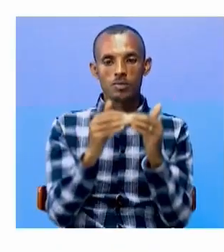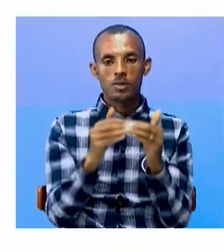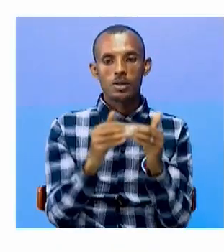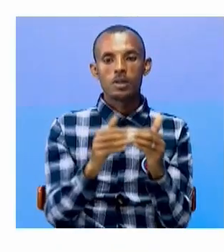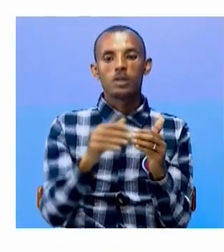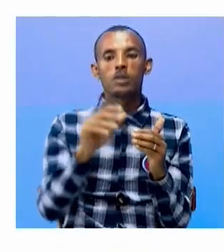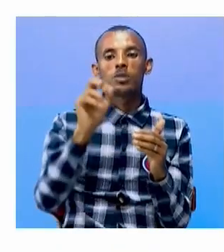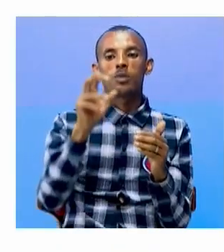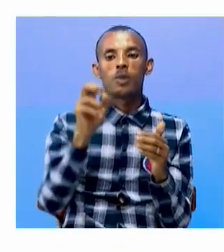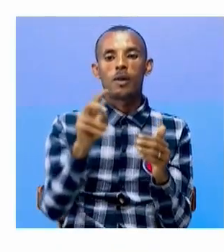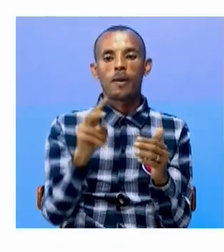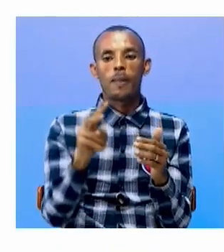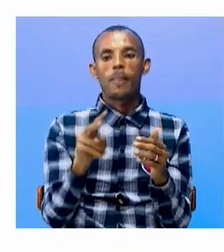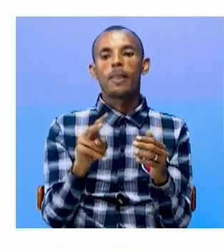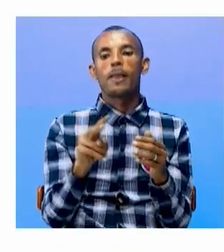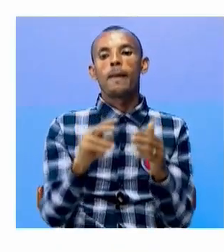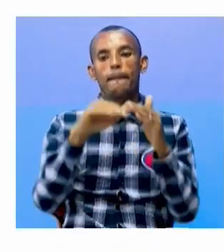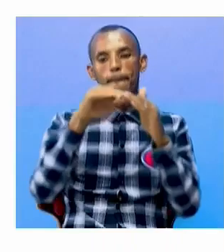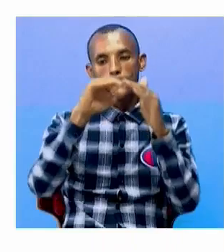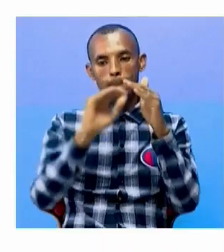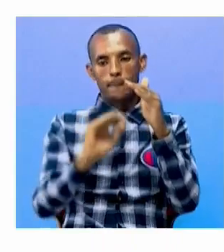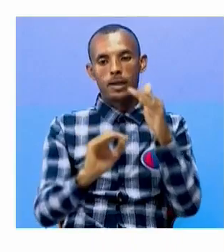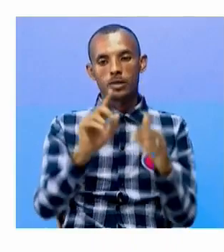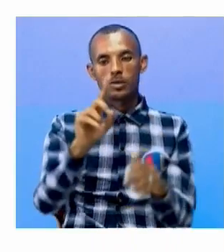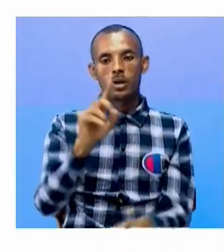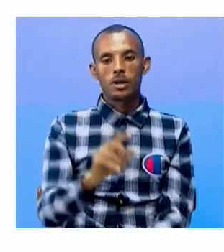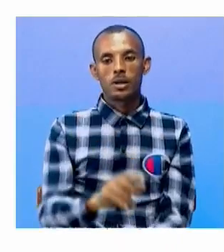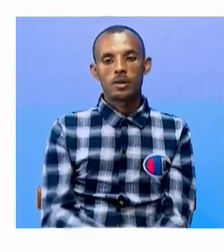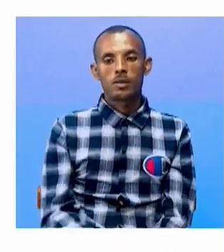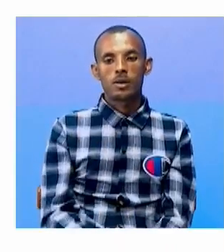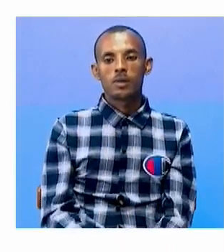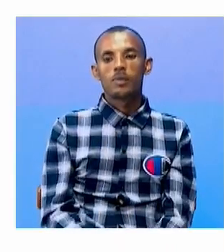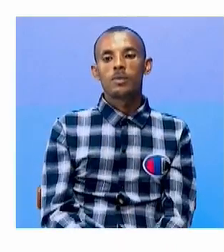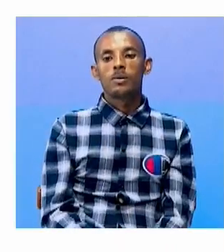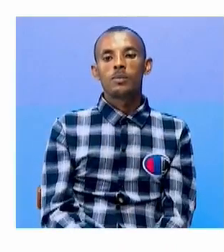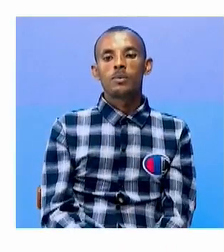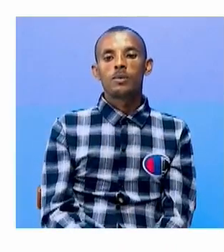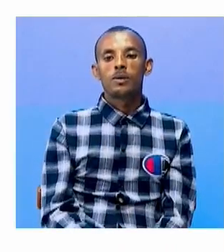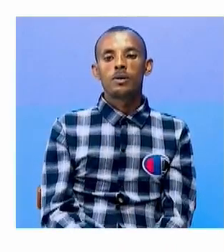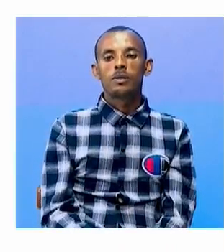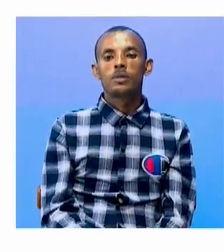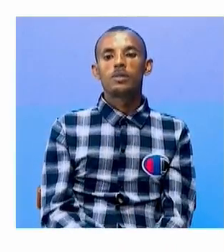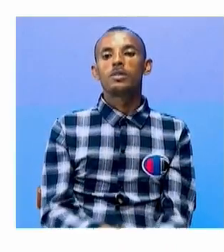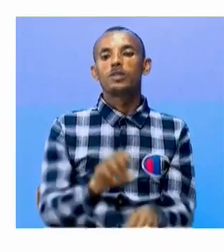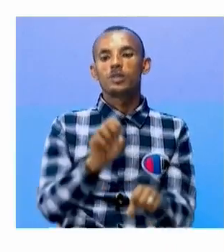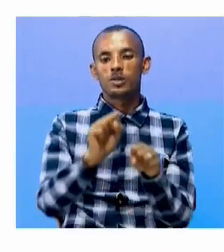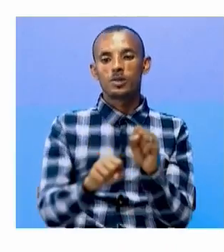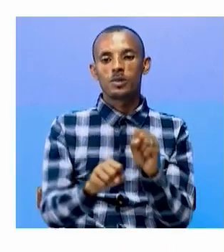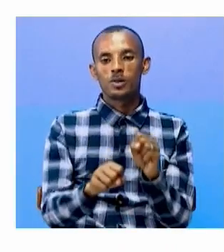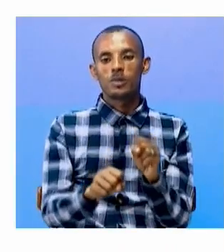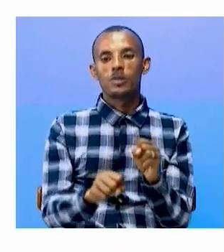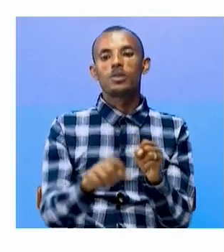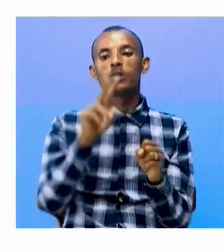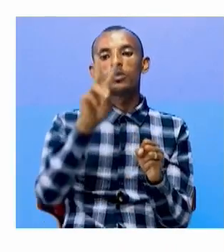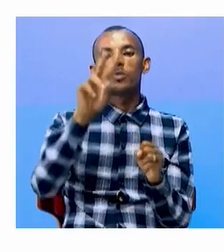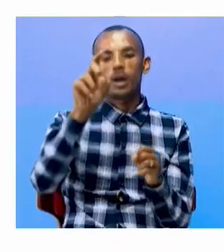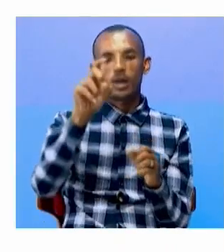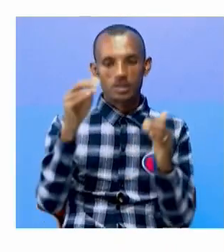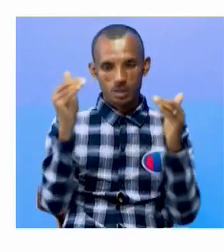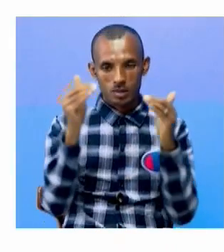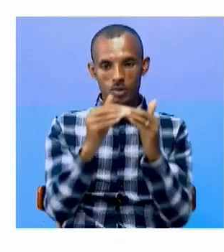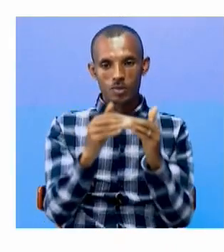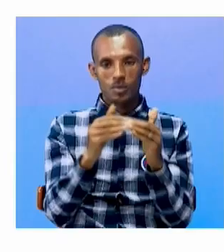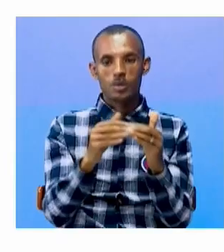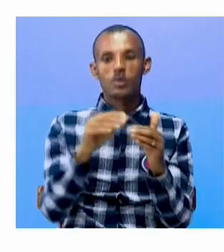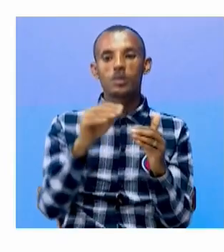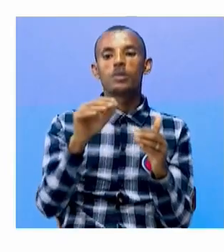12. 1 shifting 1 to the other side becomes minus. So 2x is equal to